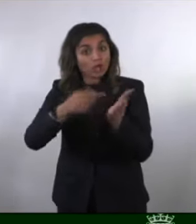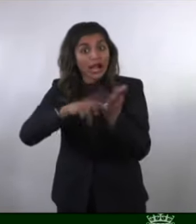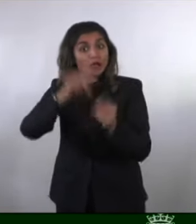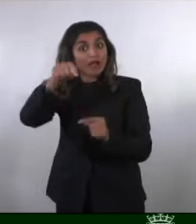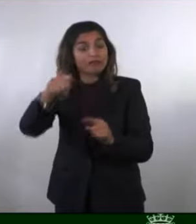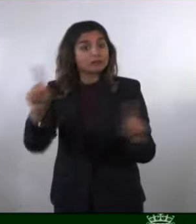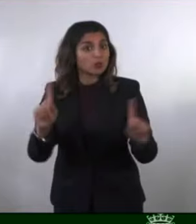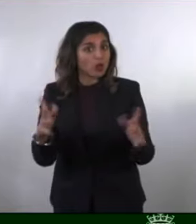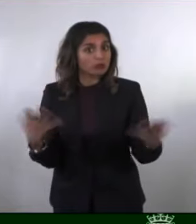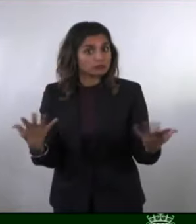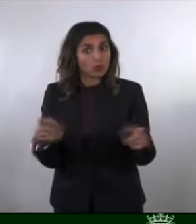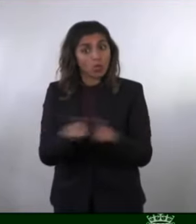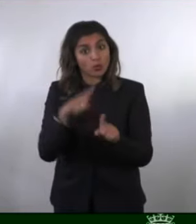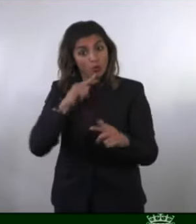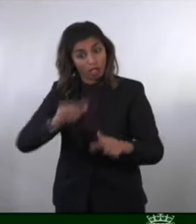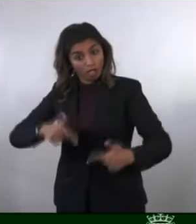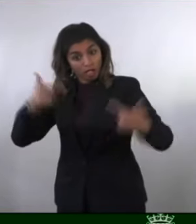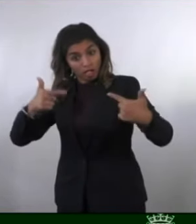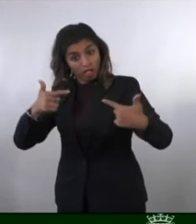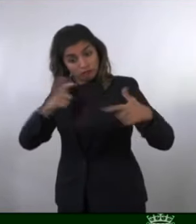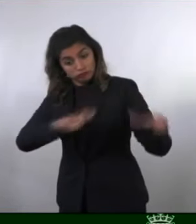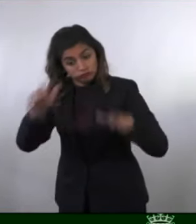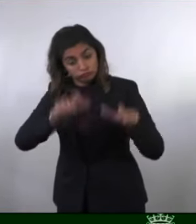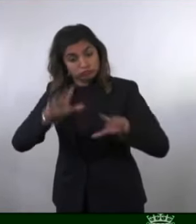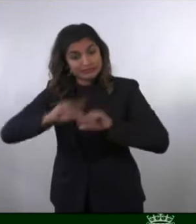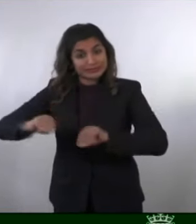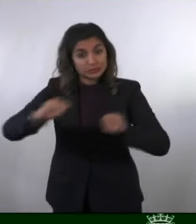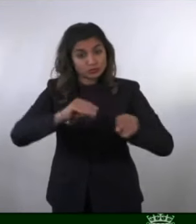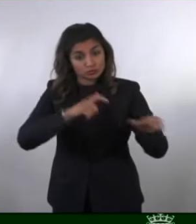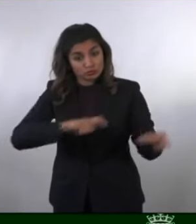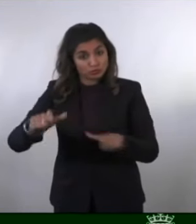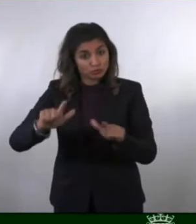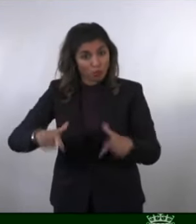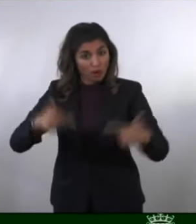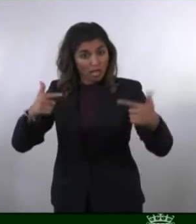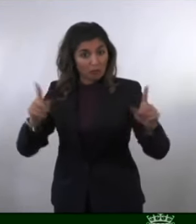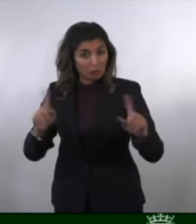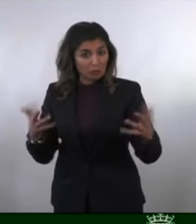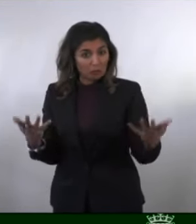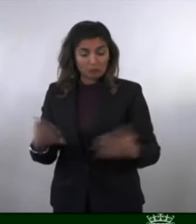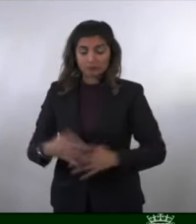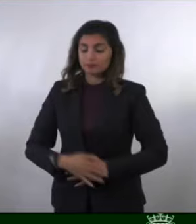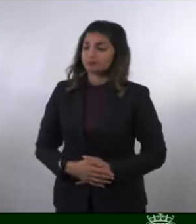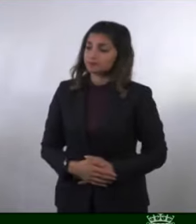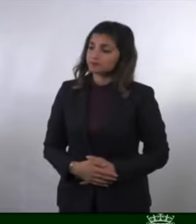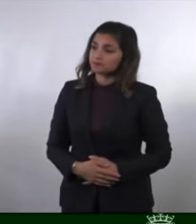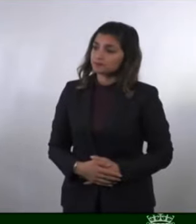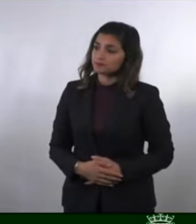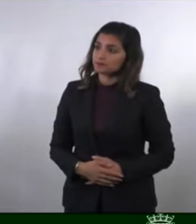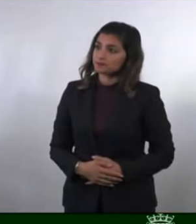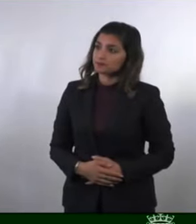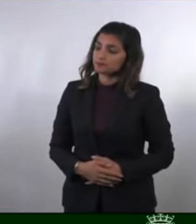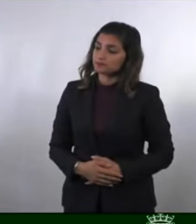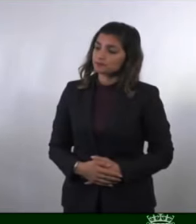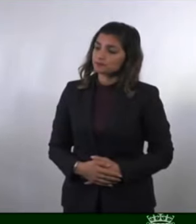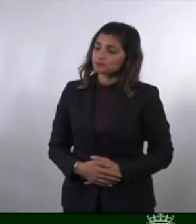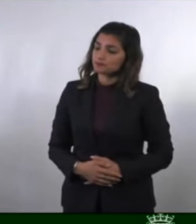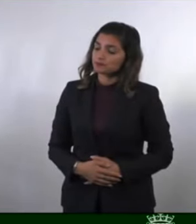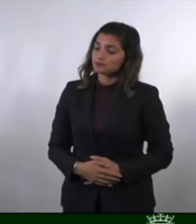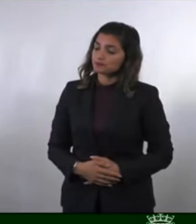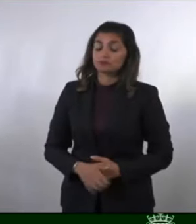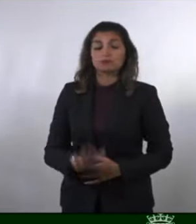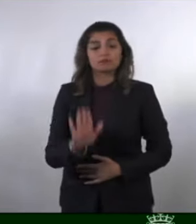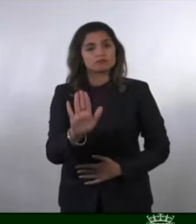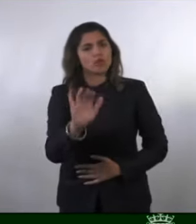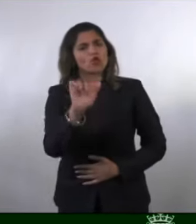online teaching? Yes, it's a really important subject to get right. The use of testing will allow it, make